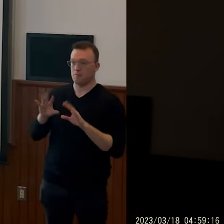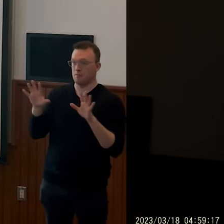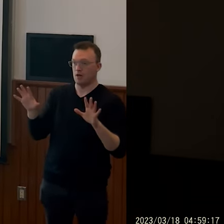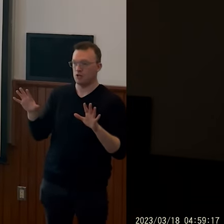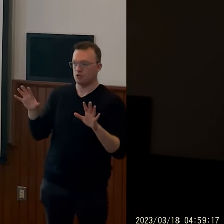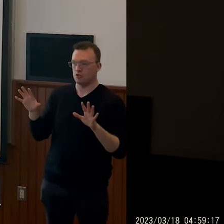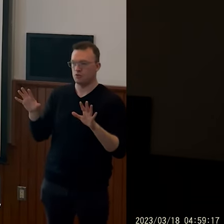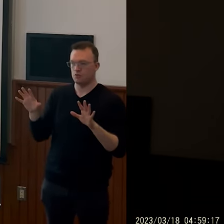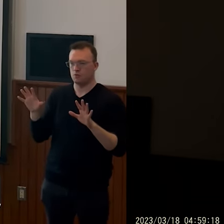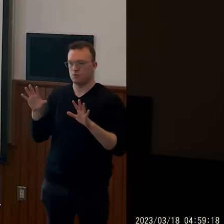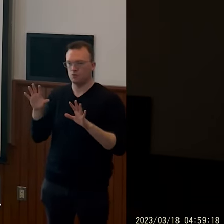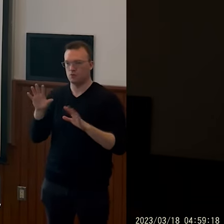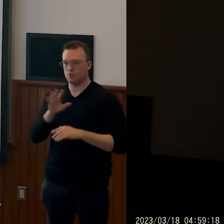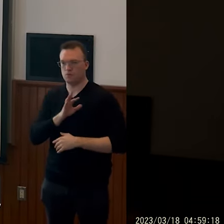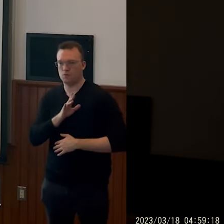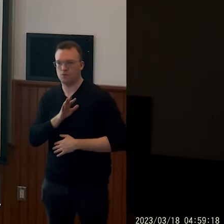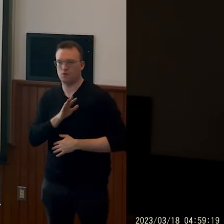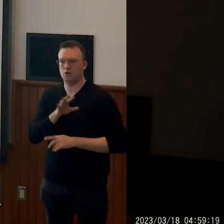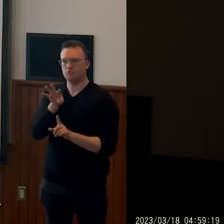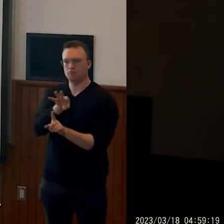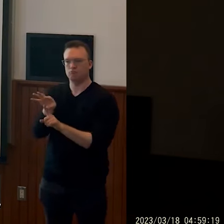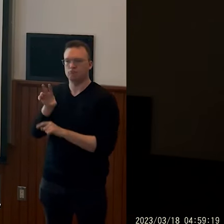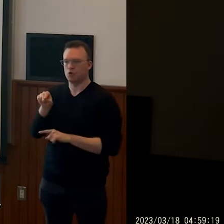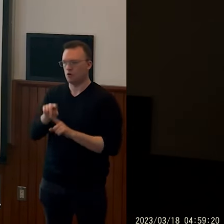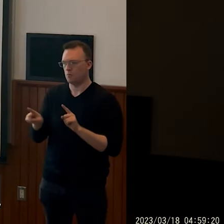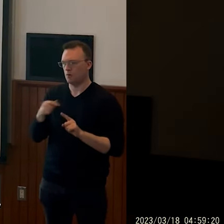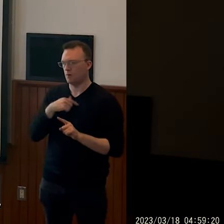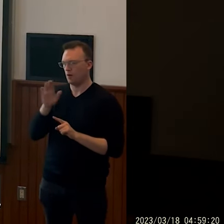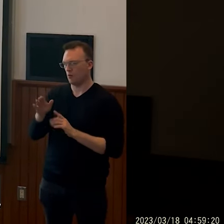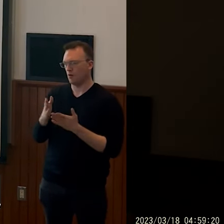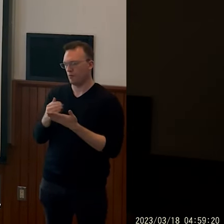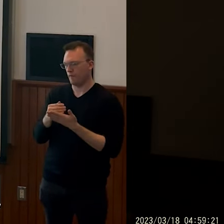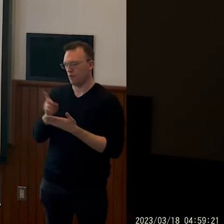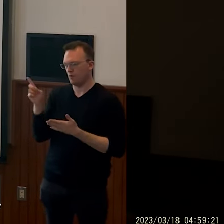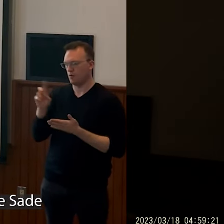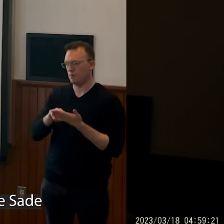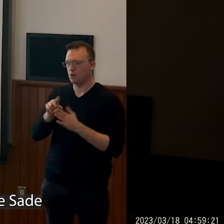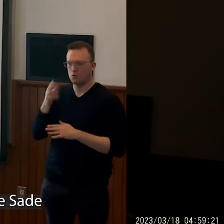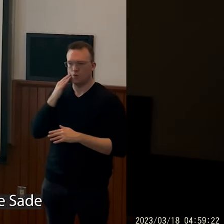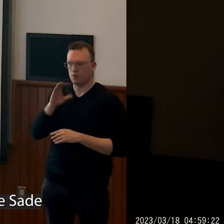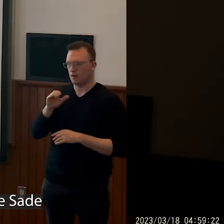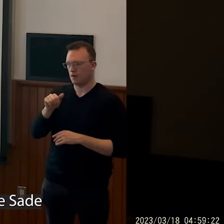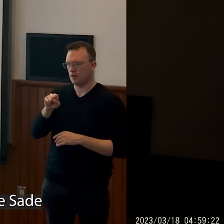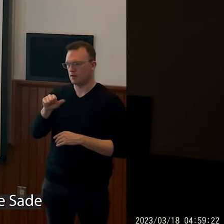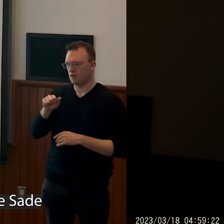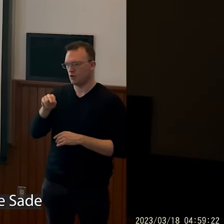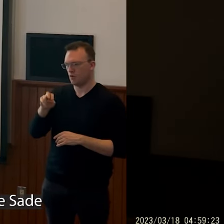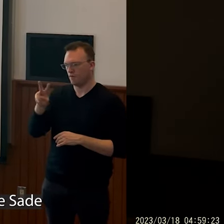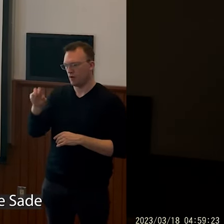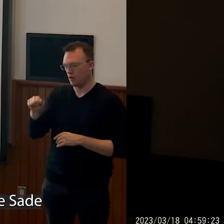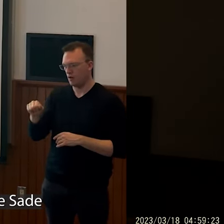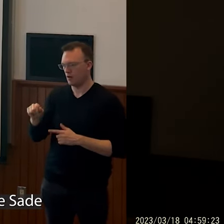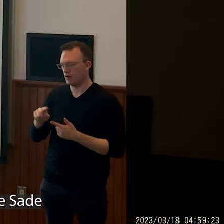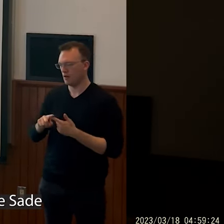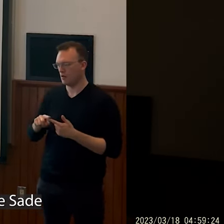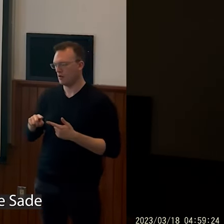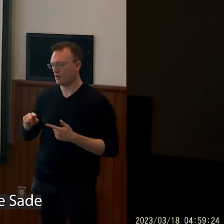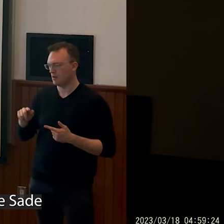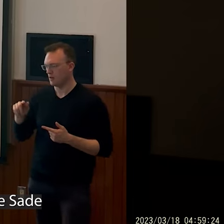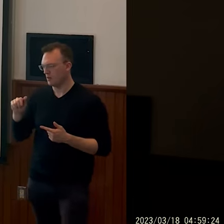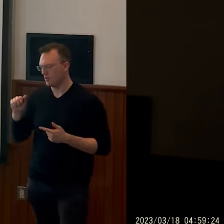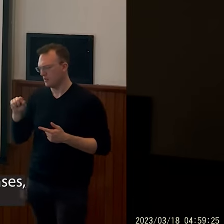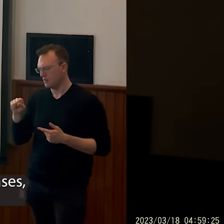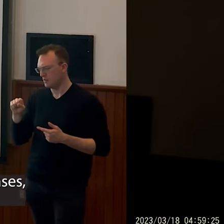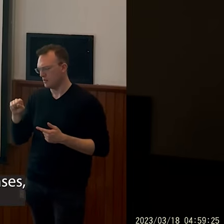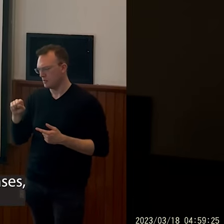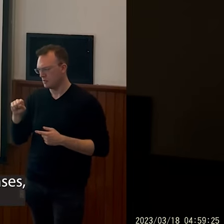sort of, you know, it's not really documentary. I'm just gonna go through this. So you have Casanova, you have Saad.